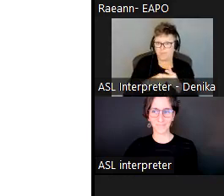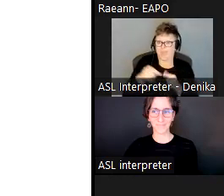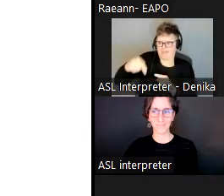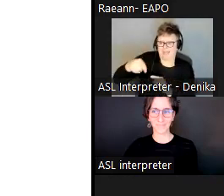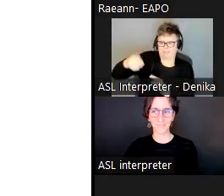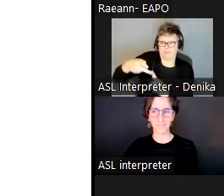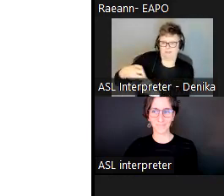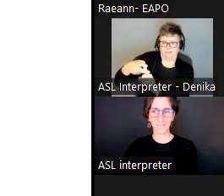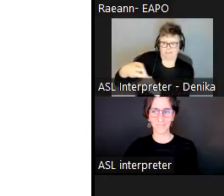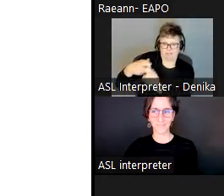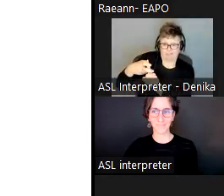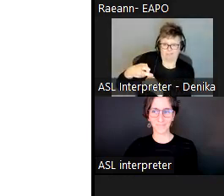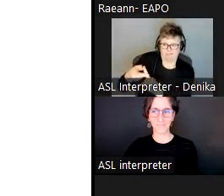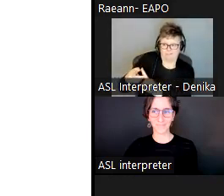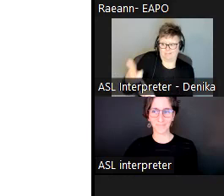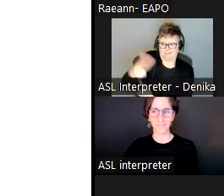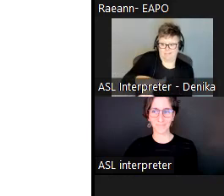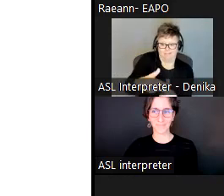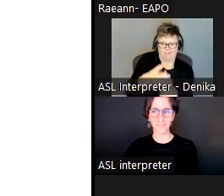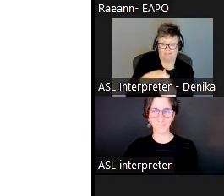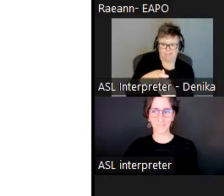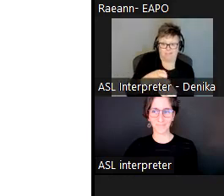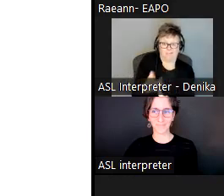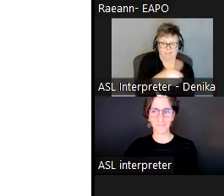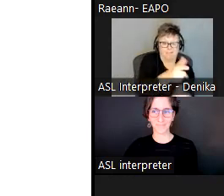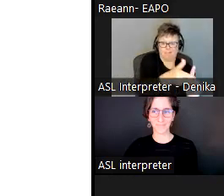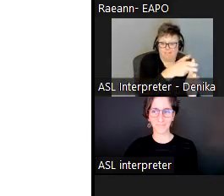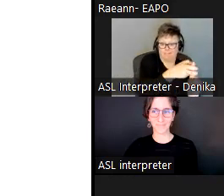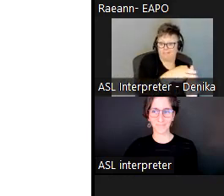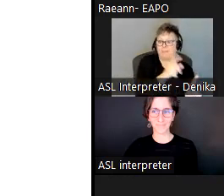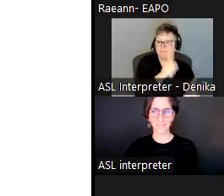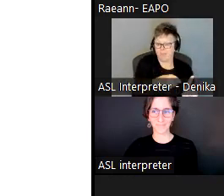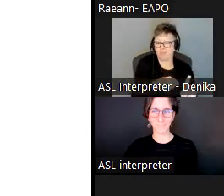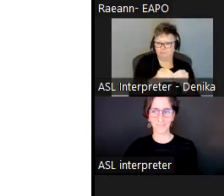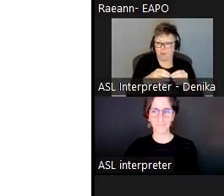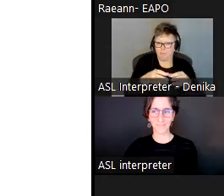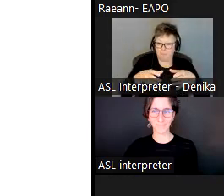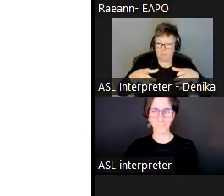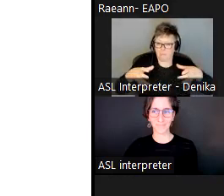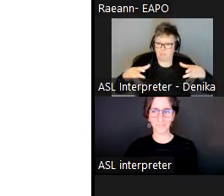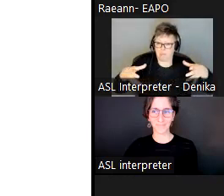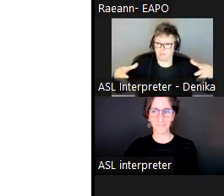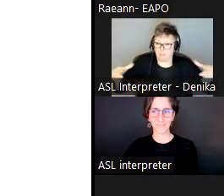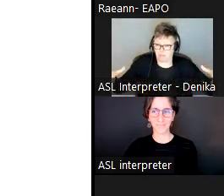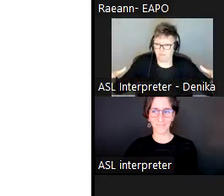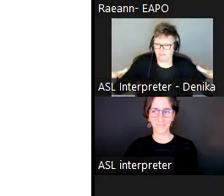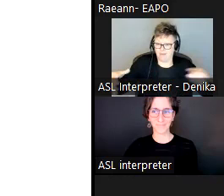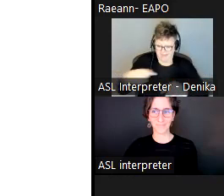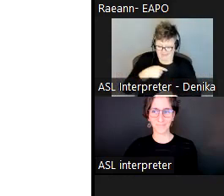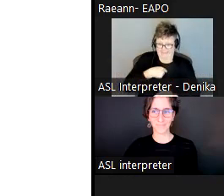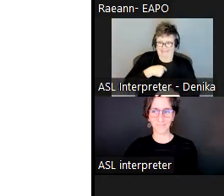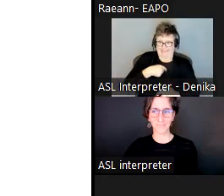other people, and the next people must recruit other people, and the person at the top is making the most money.